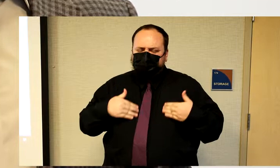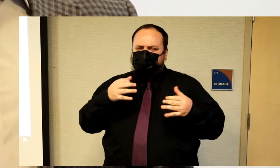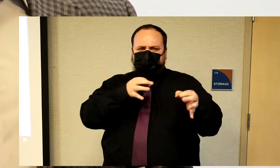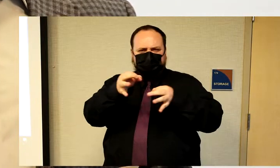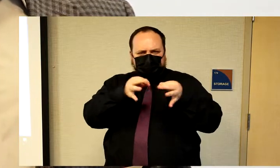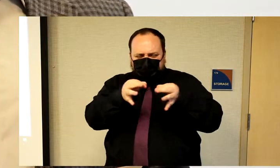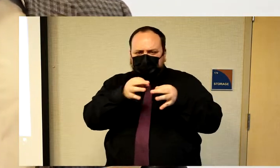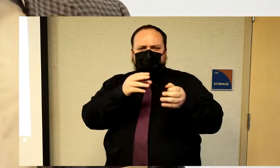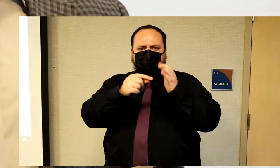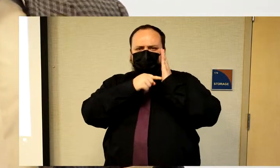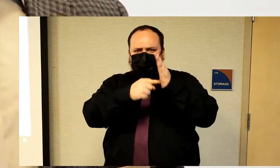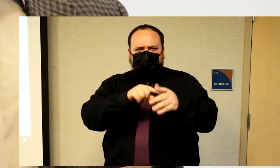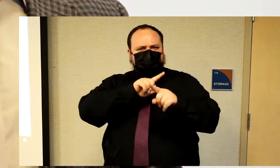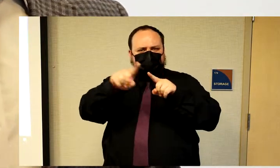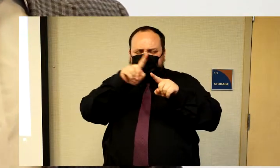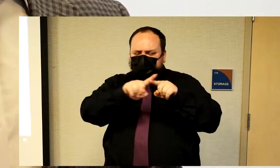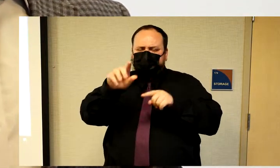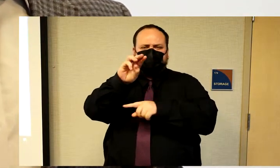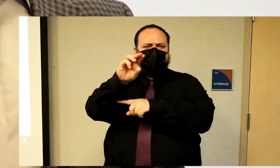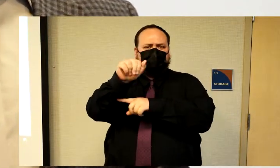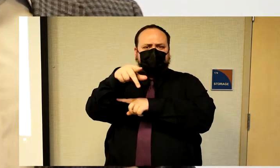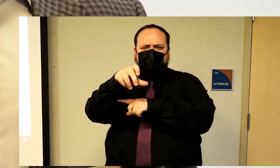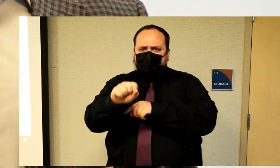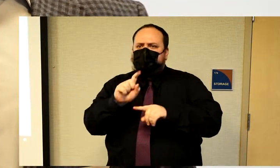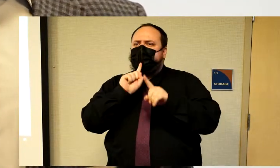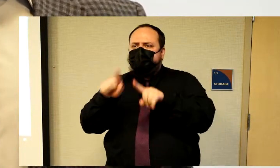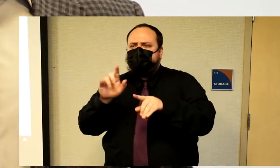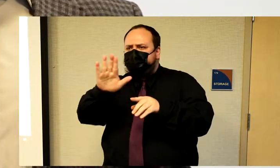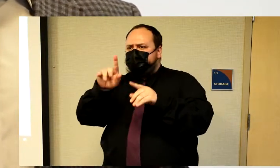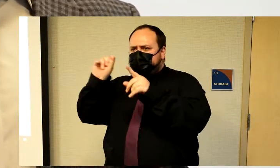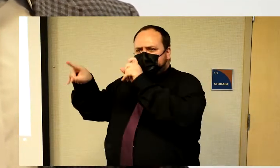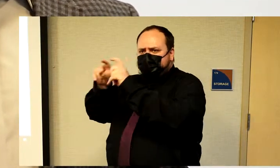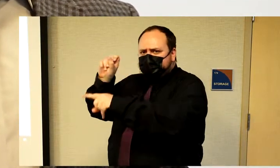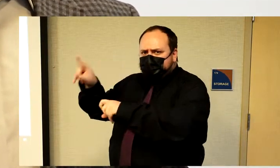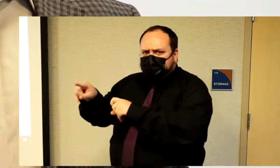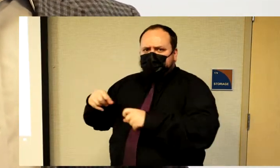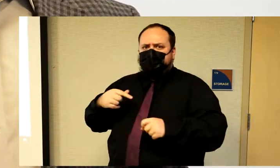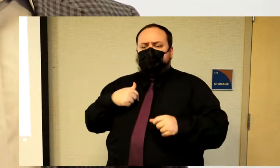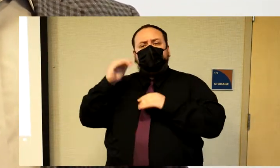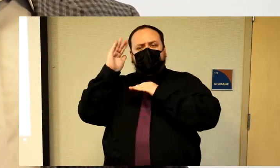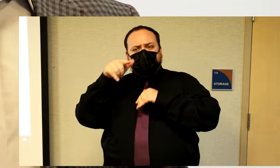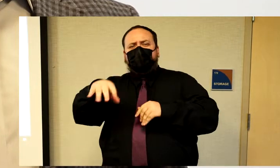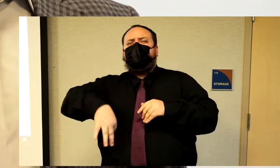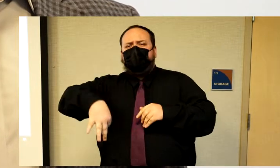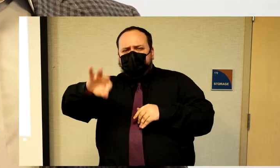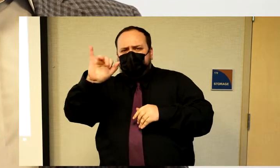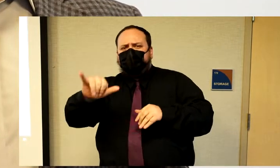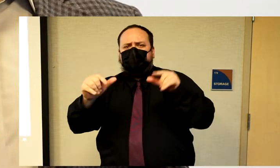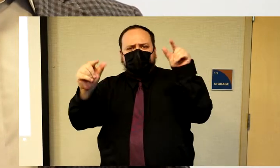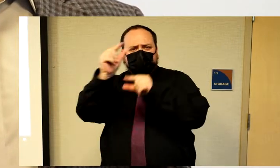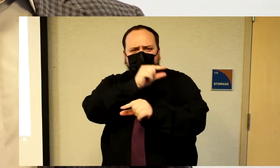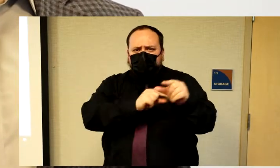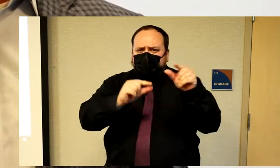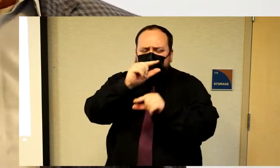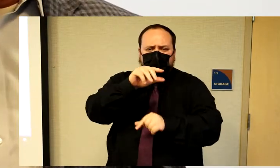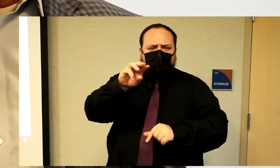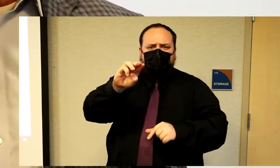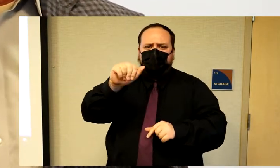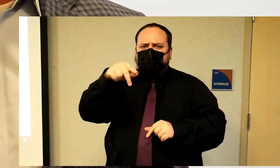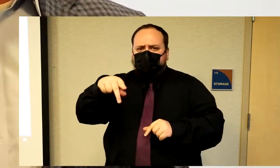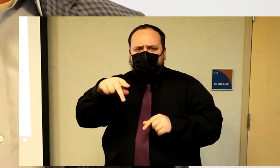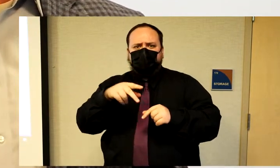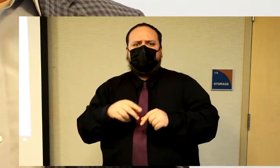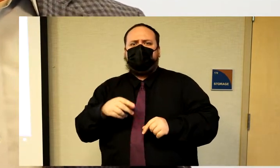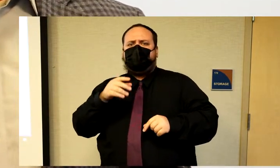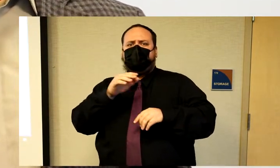if you like, or I'm happy to answer questions. Hopefully you found the Google Mapping tool to be helpful to you as you looked at the maps, to be able to zero